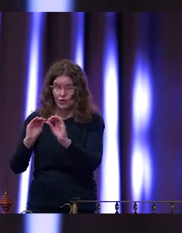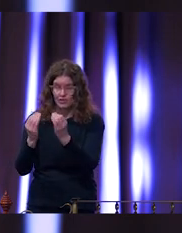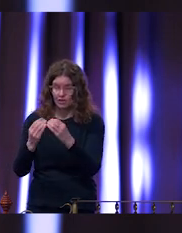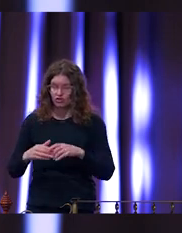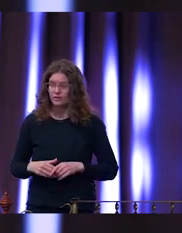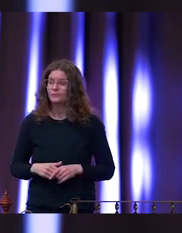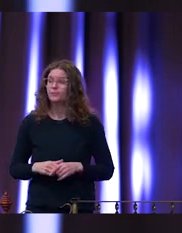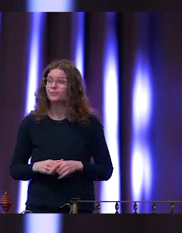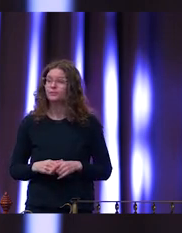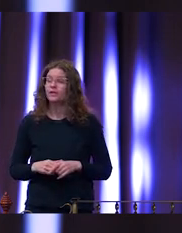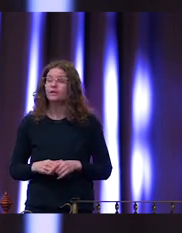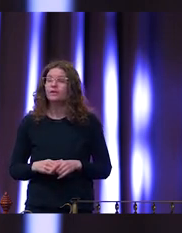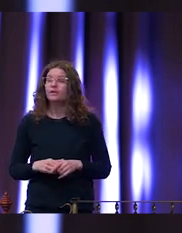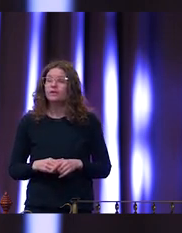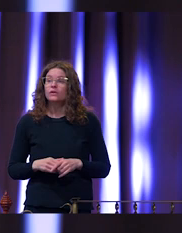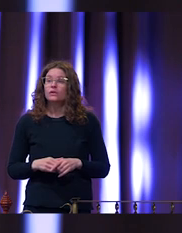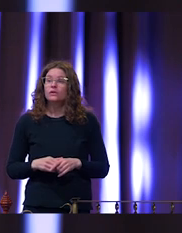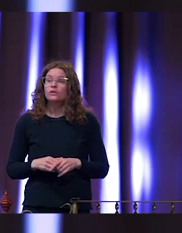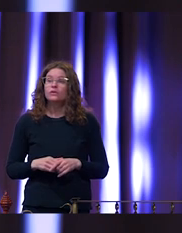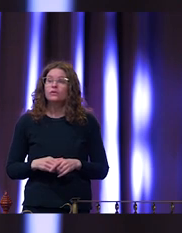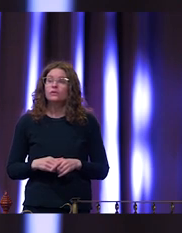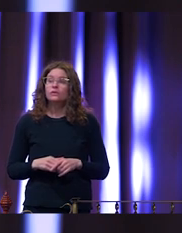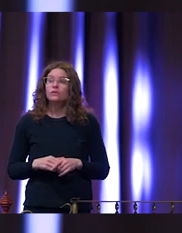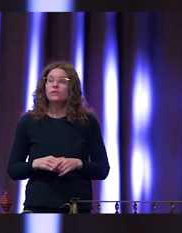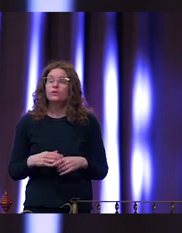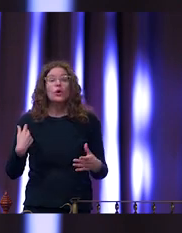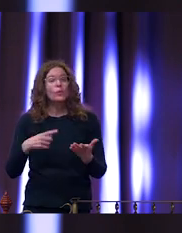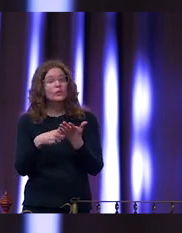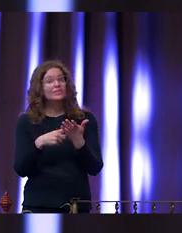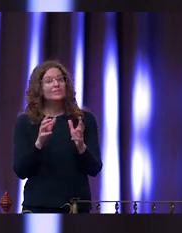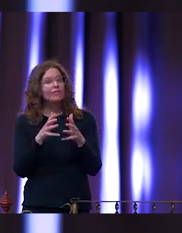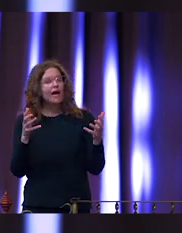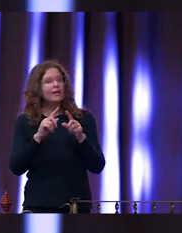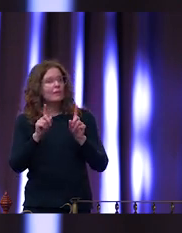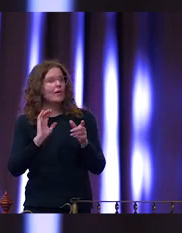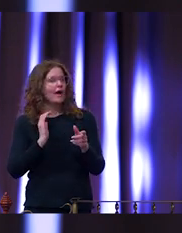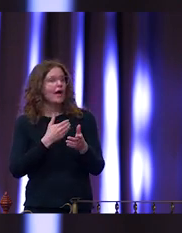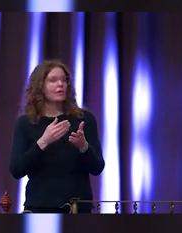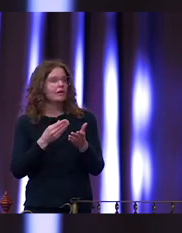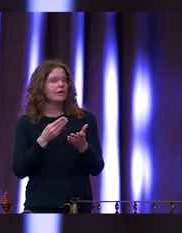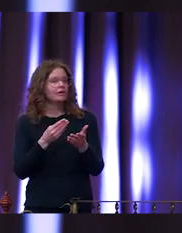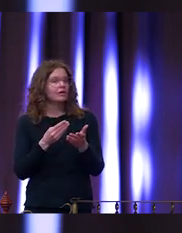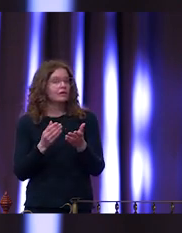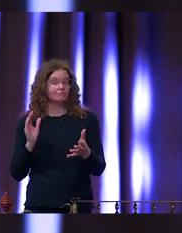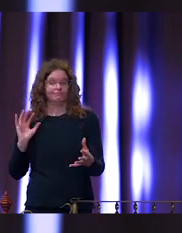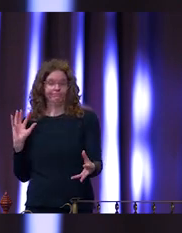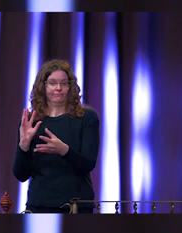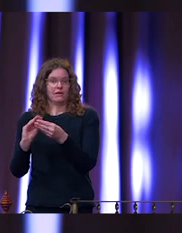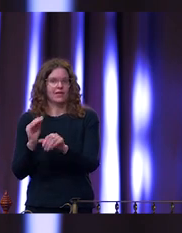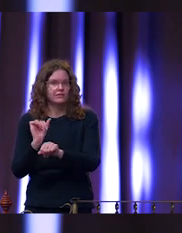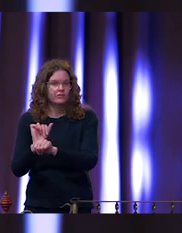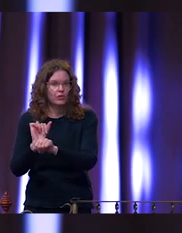a lot about what we can do collectively. And what's really exciting is